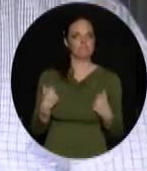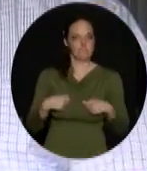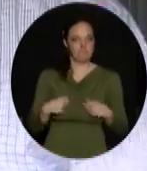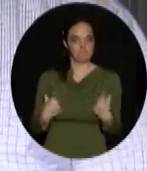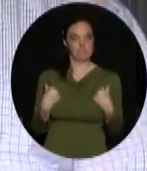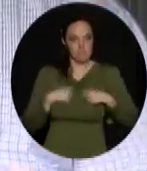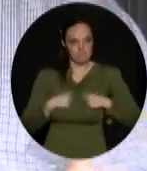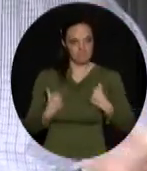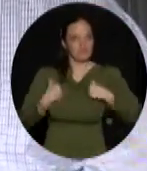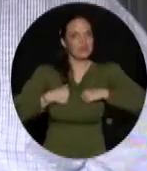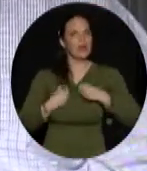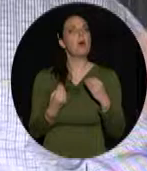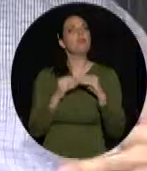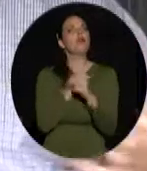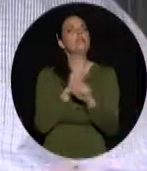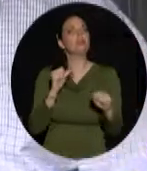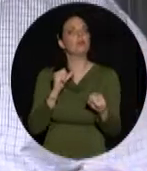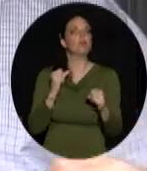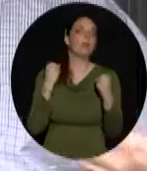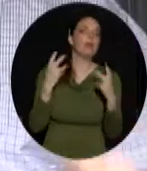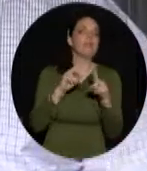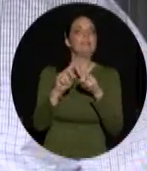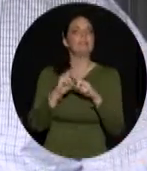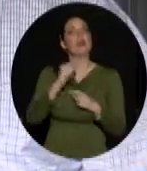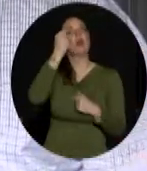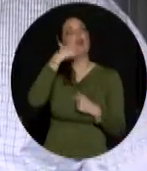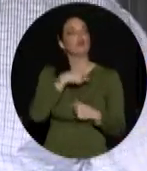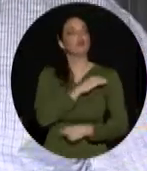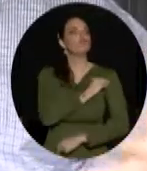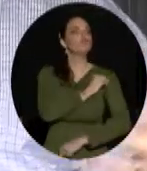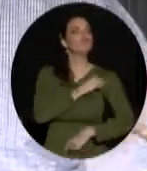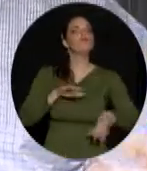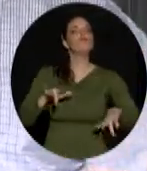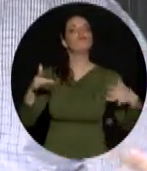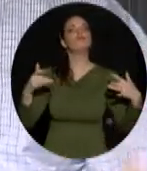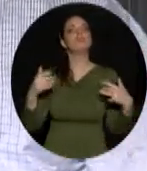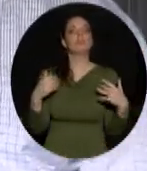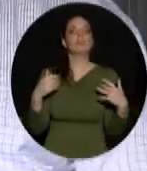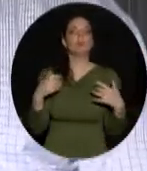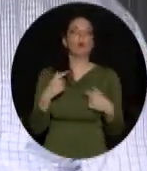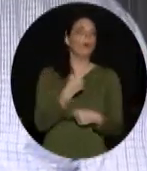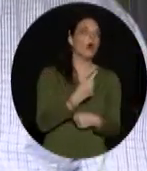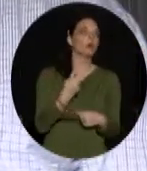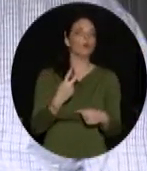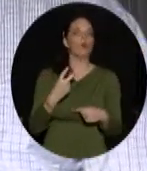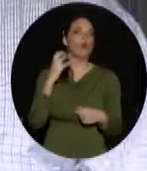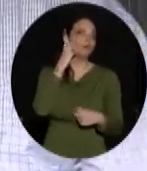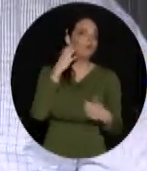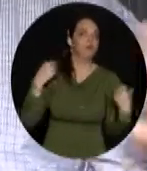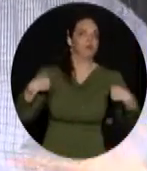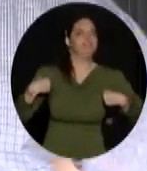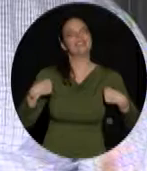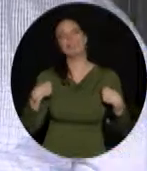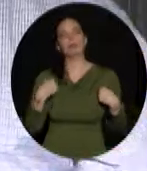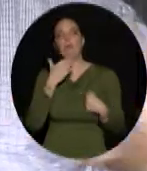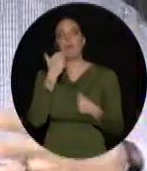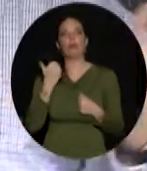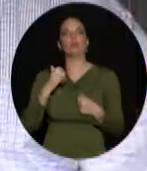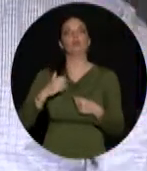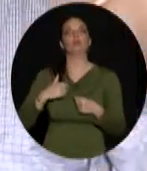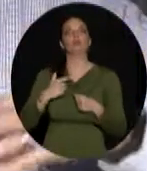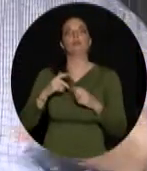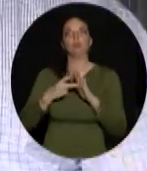healthier and much safer to be dressed in multiple thin layers than it is to kind of wear a heavy layer or two. If you get warm, you can kind